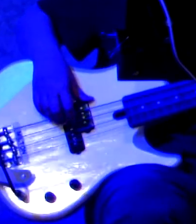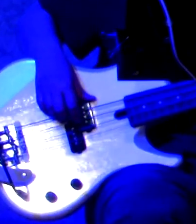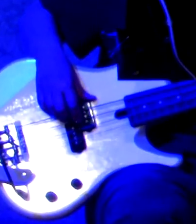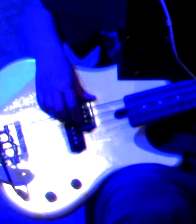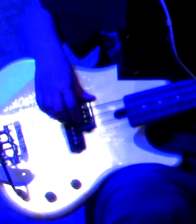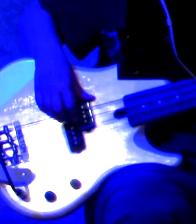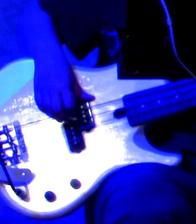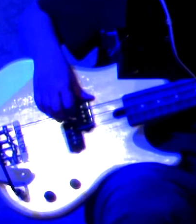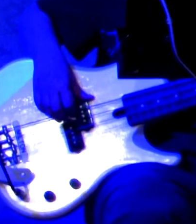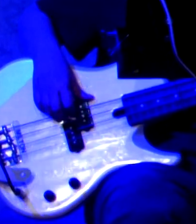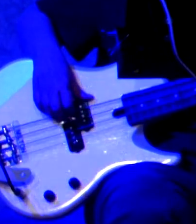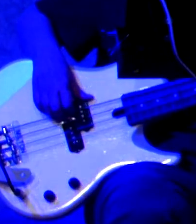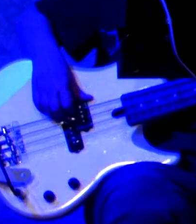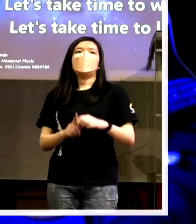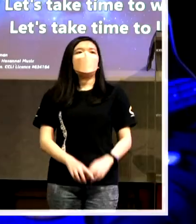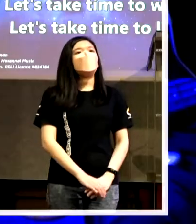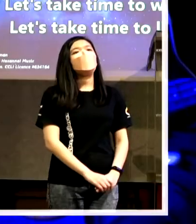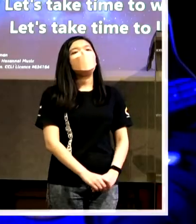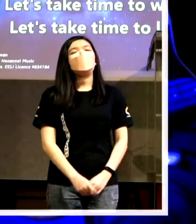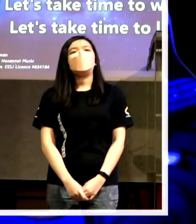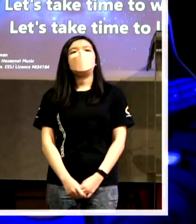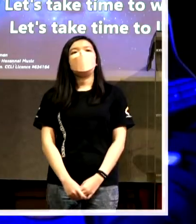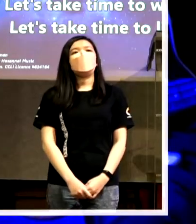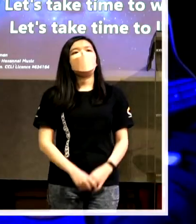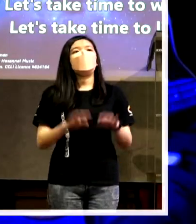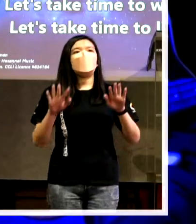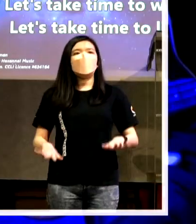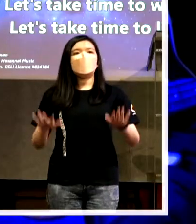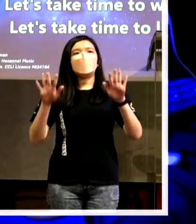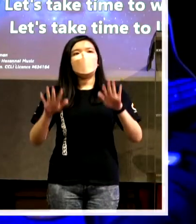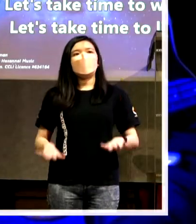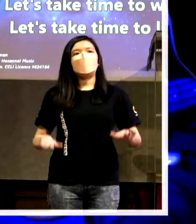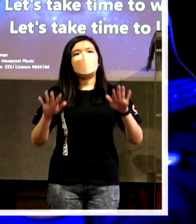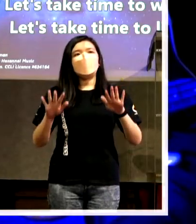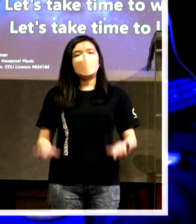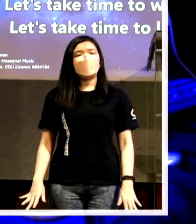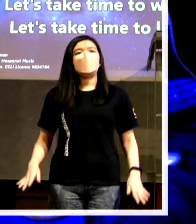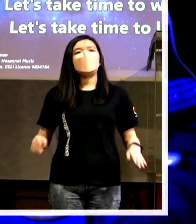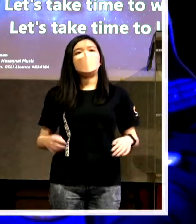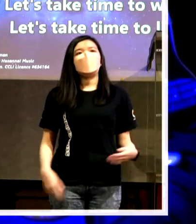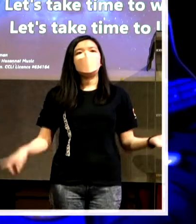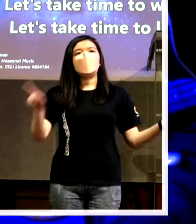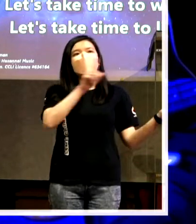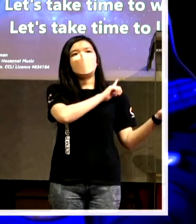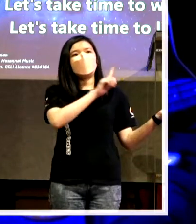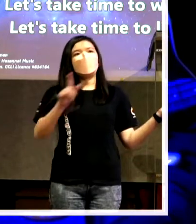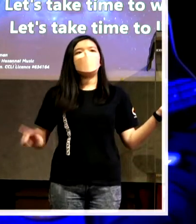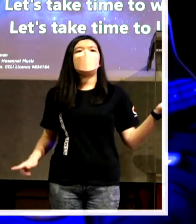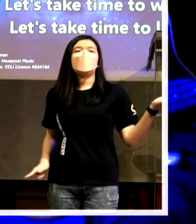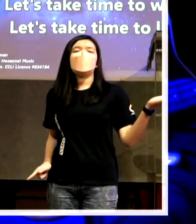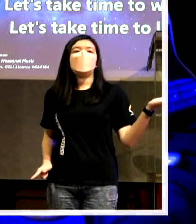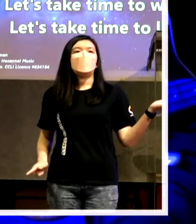Let's take time to wait upon the